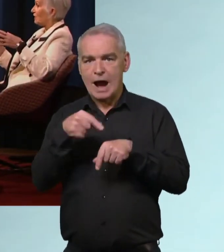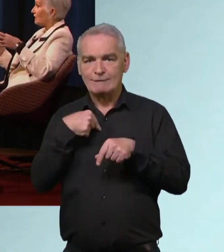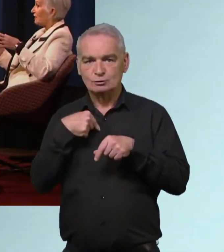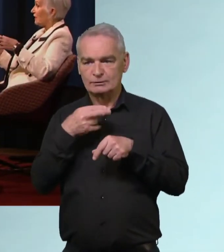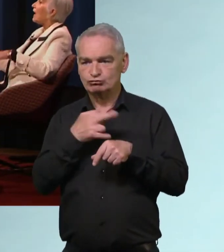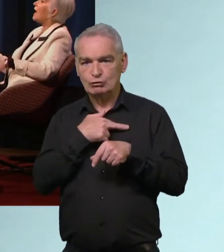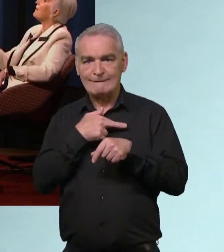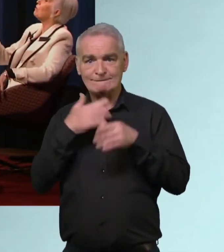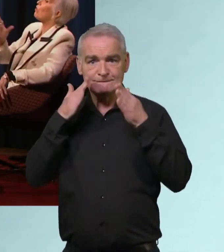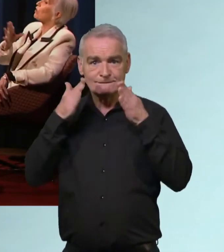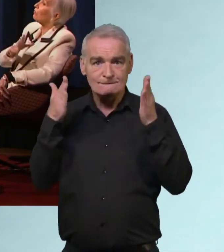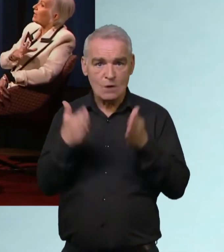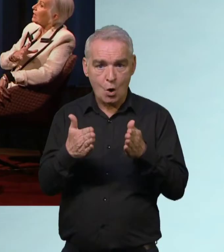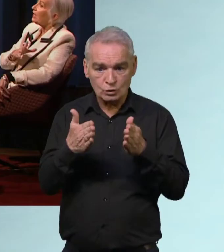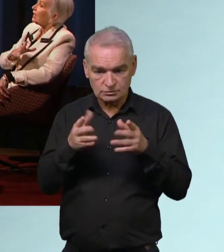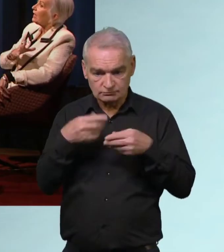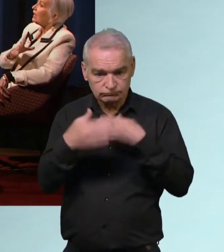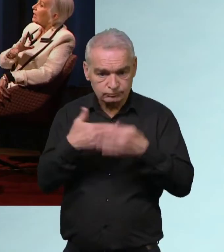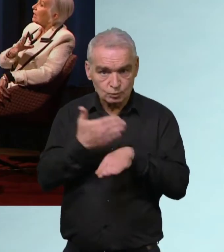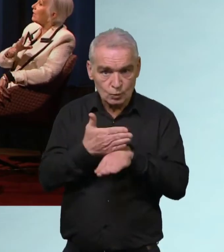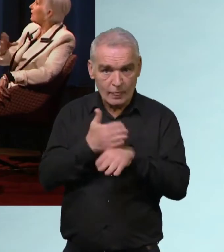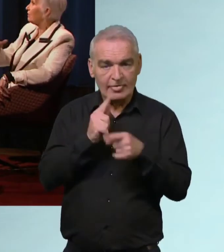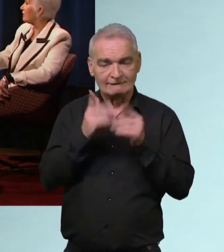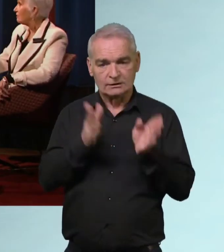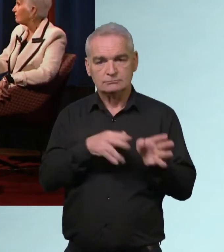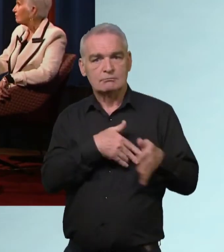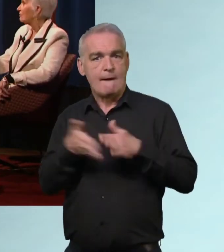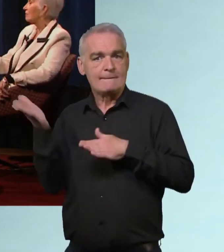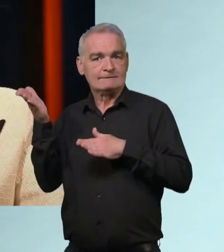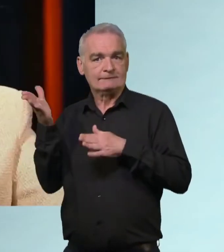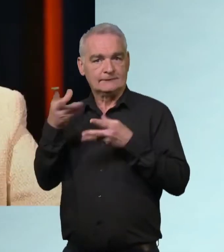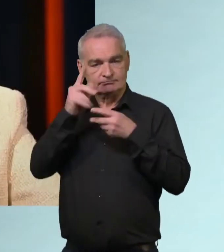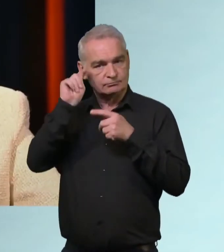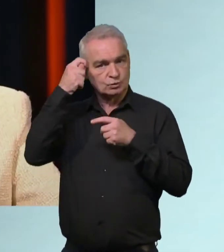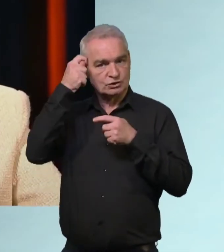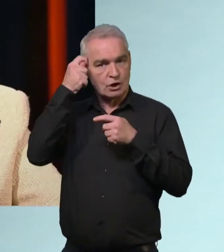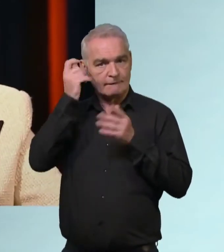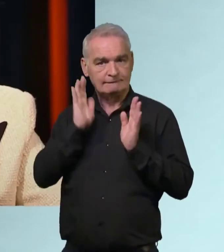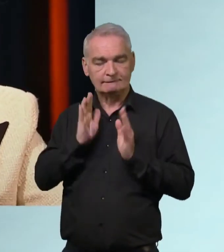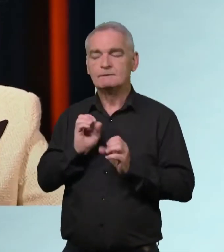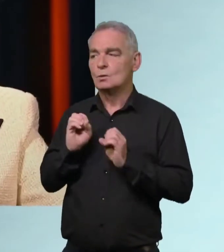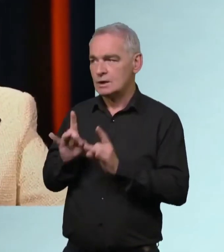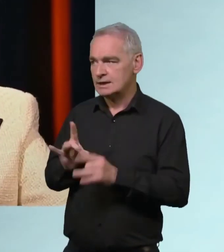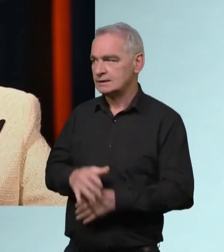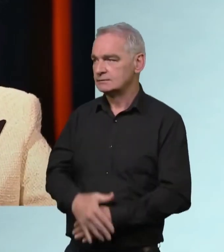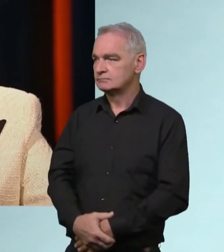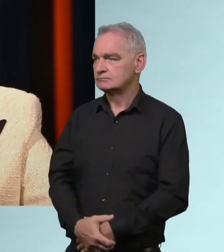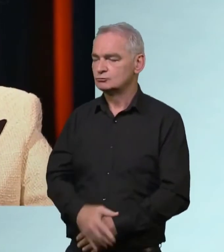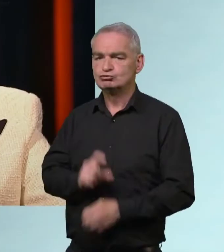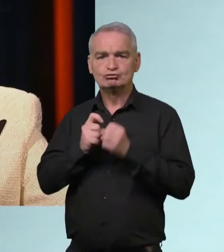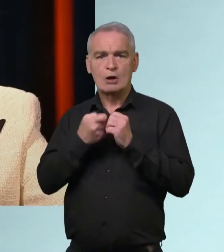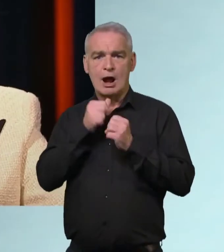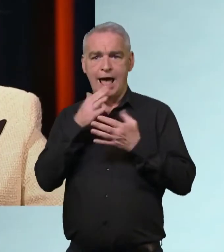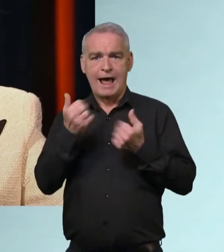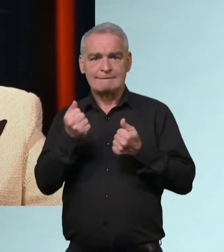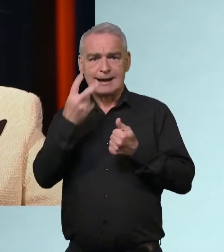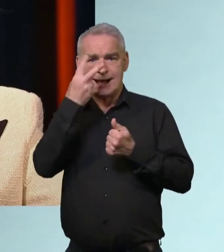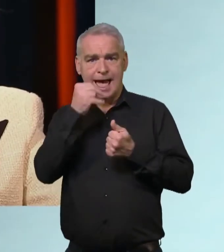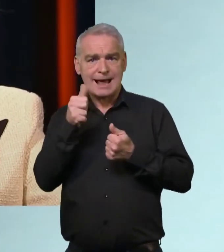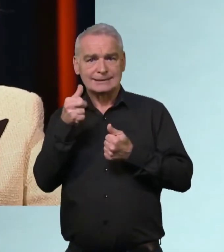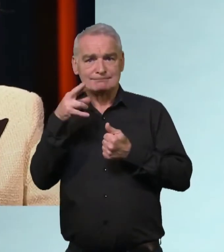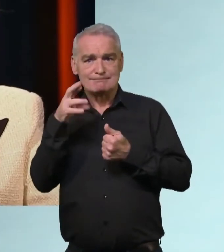be focused, and then walk away and leave it. Okay. And not have nightmares. And you can